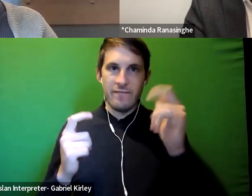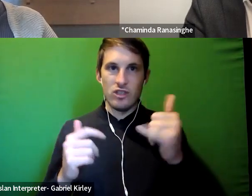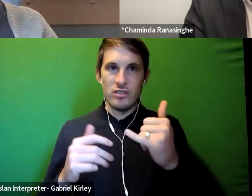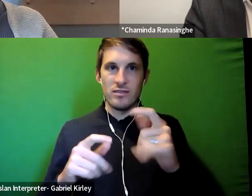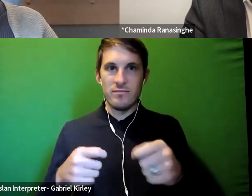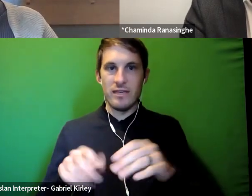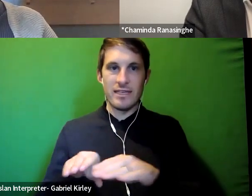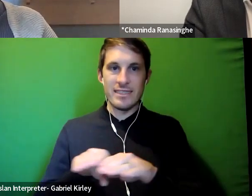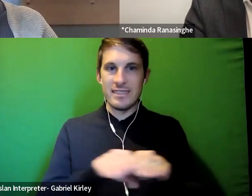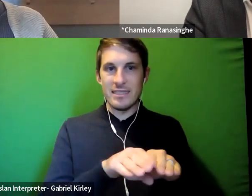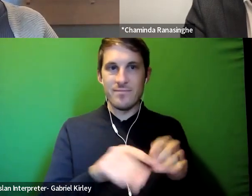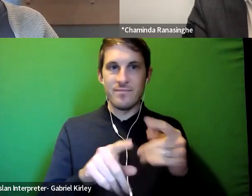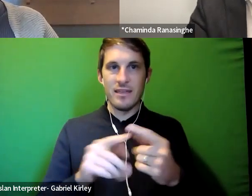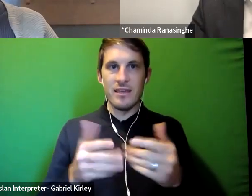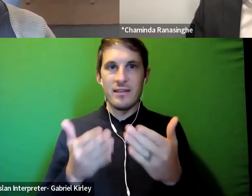consistent.